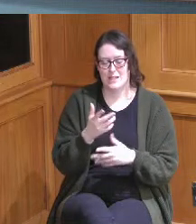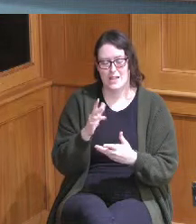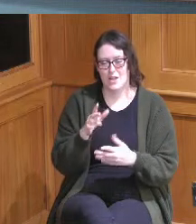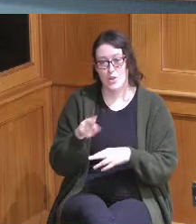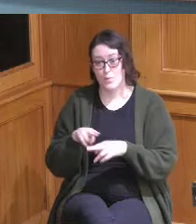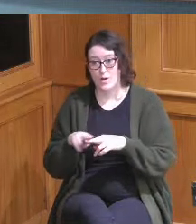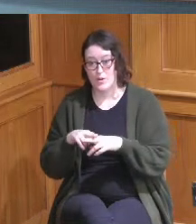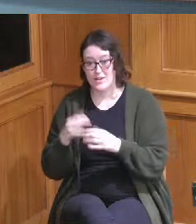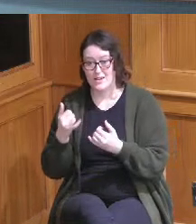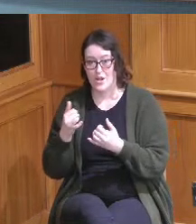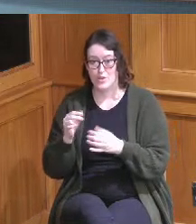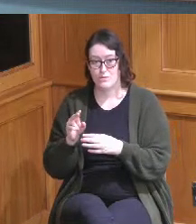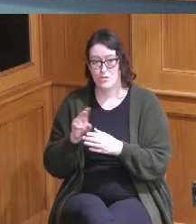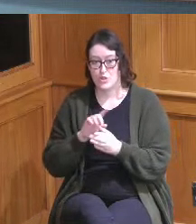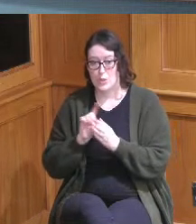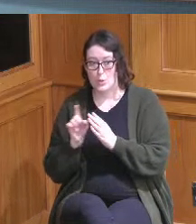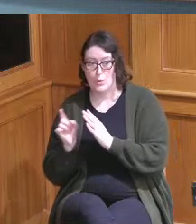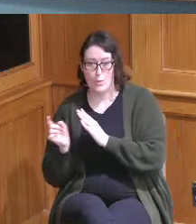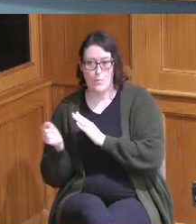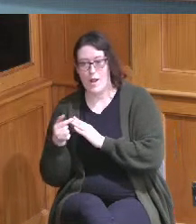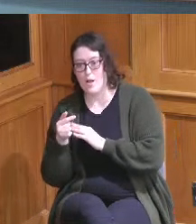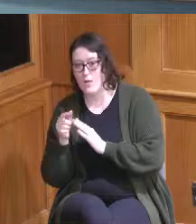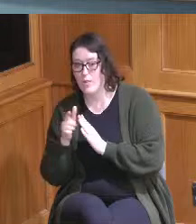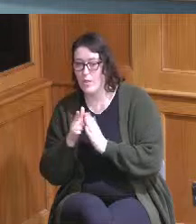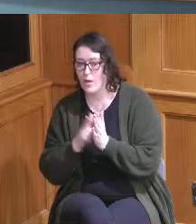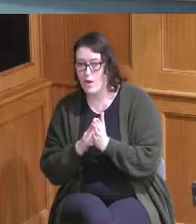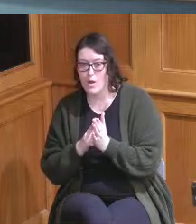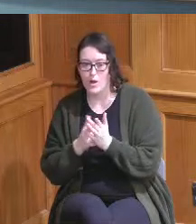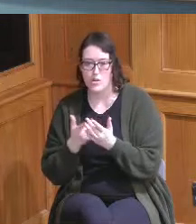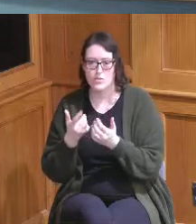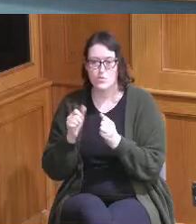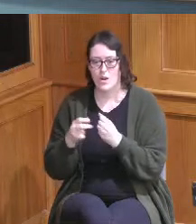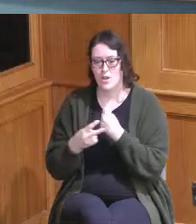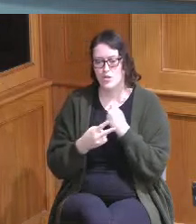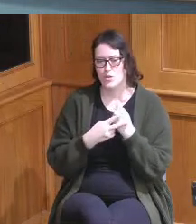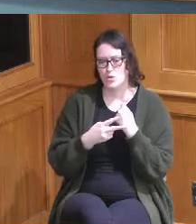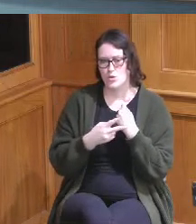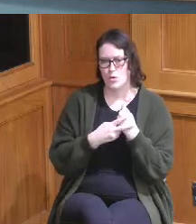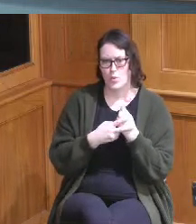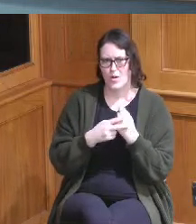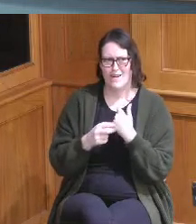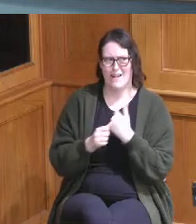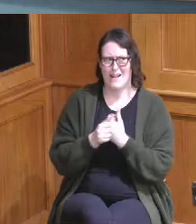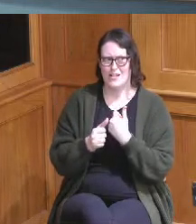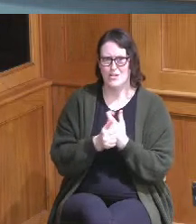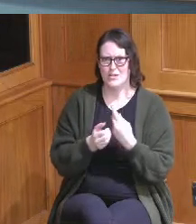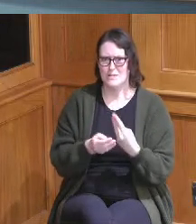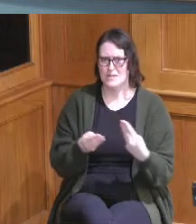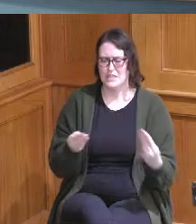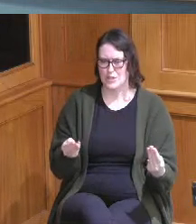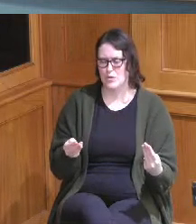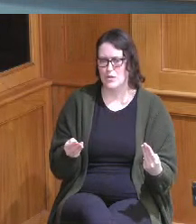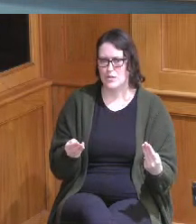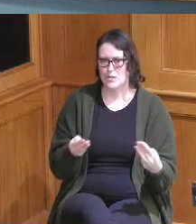a loophole in the law to store hazardous products on our